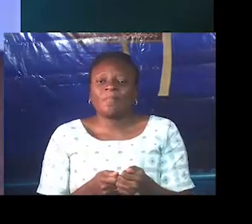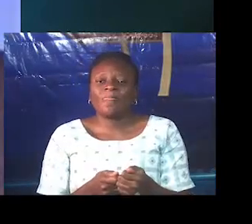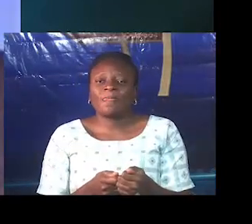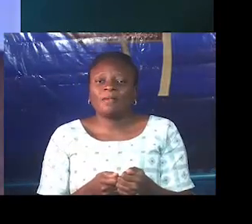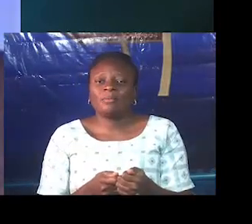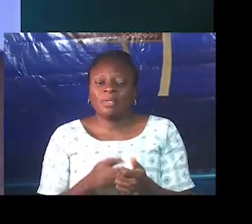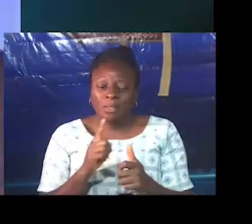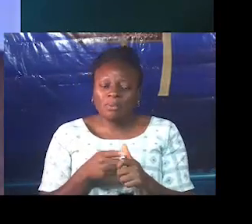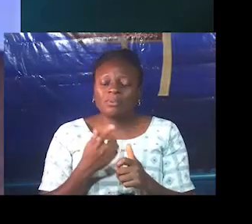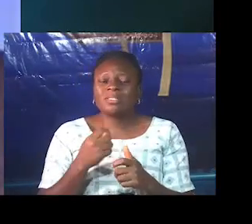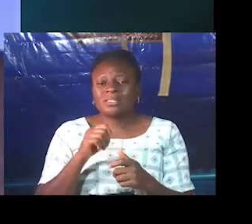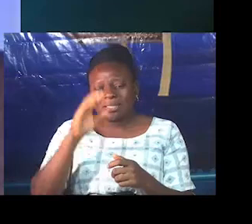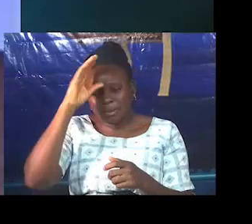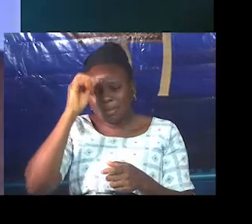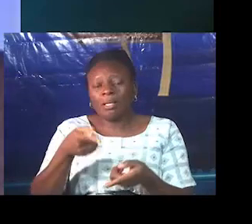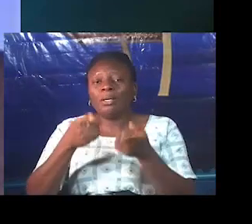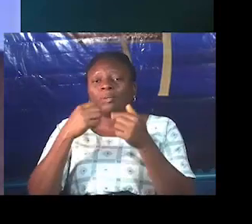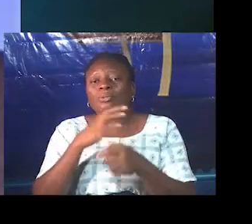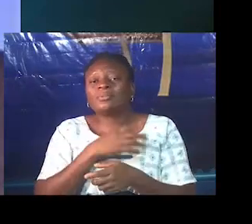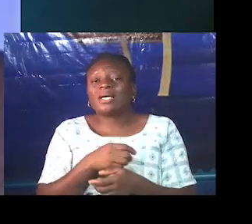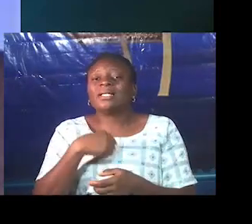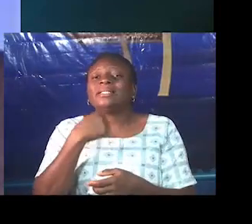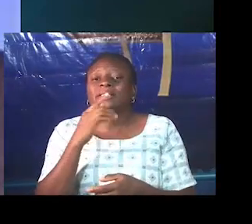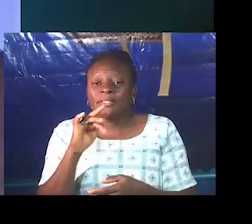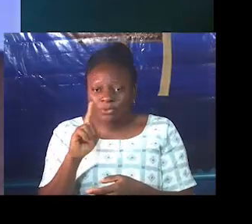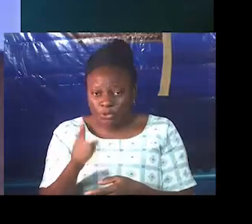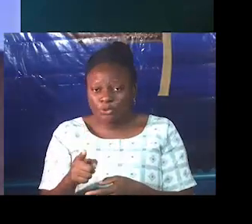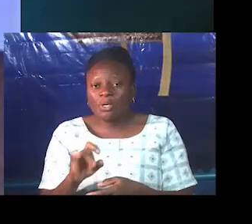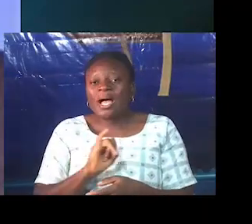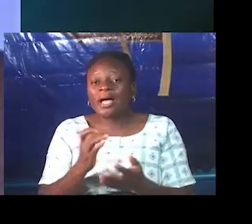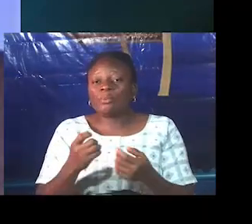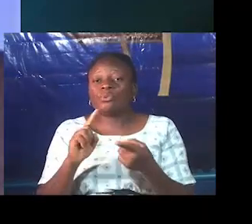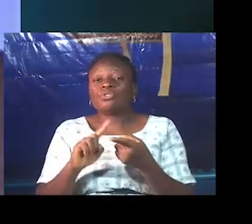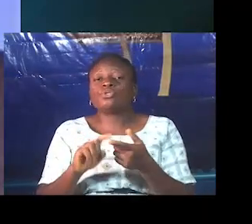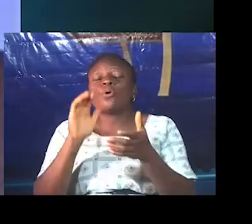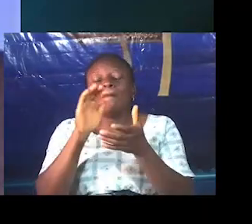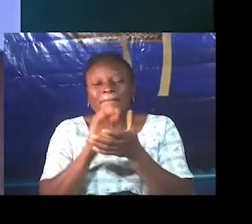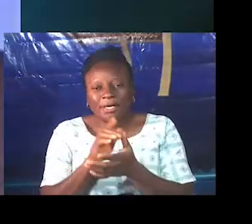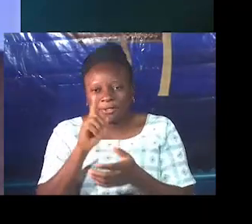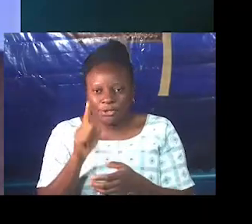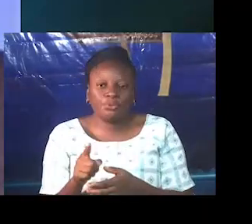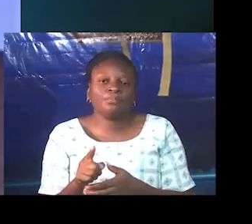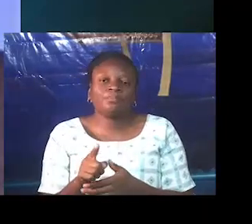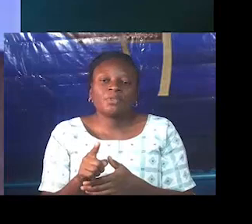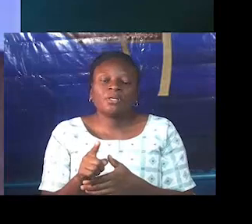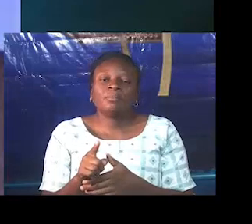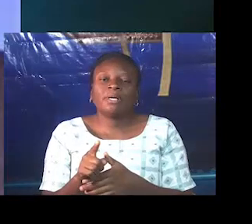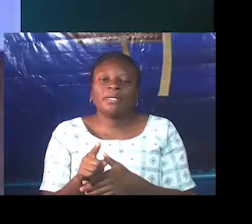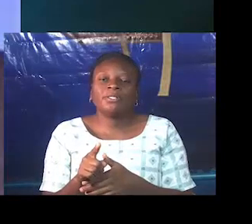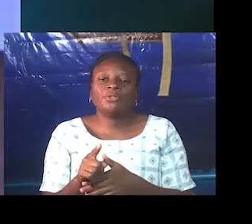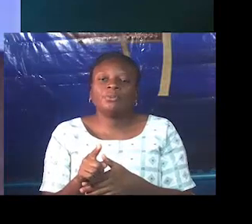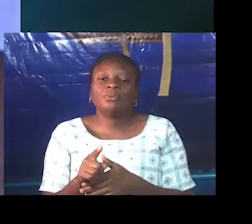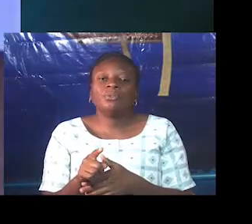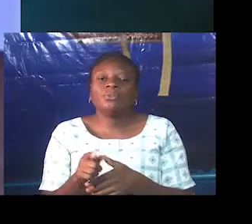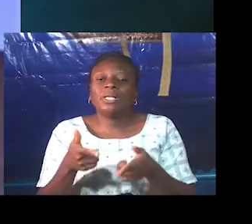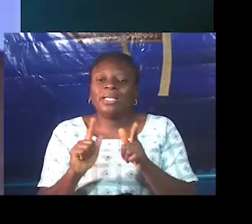you take time to pray. But you don't receive gift from you. Don't let him buy you a tie. Don't let him buy brazier